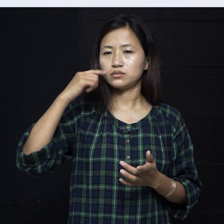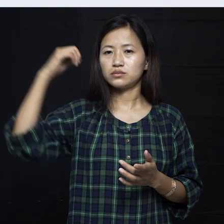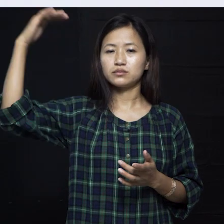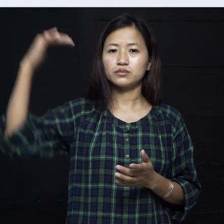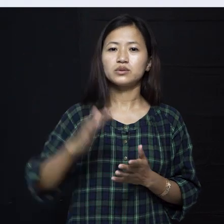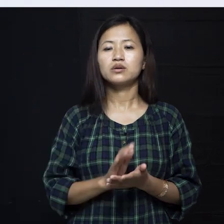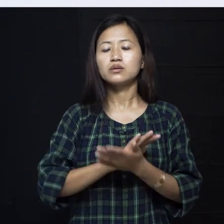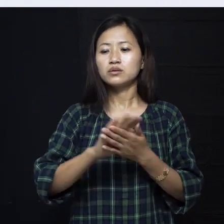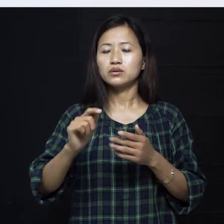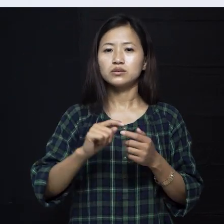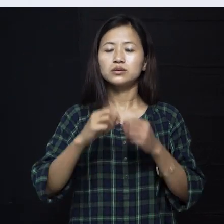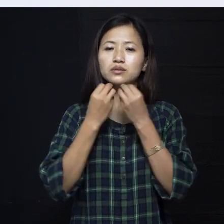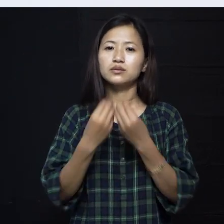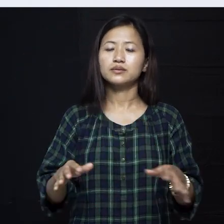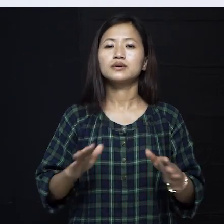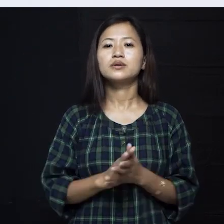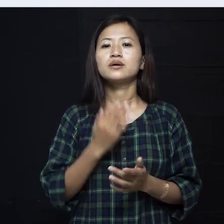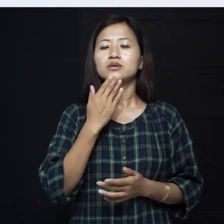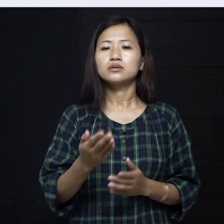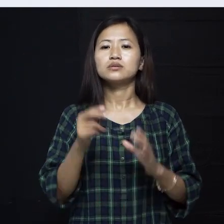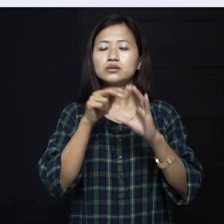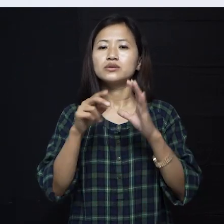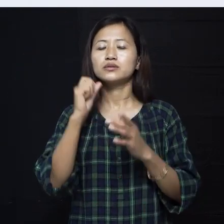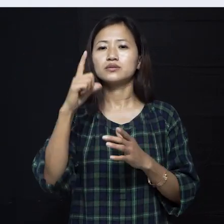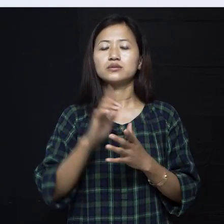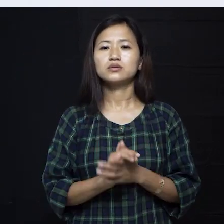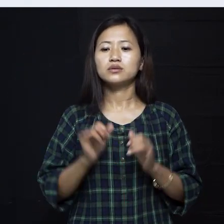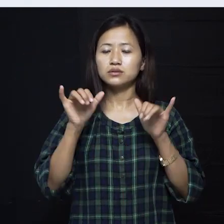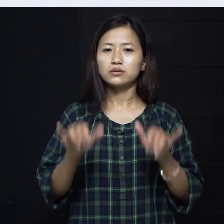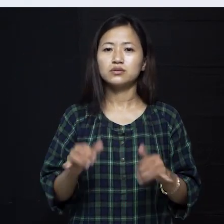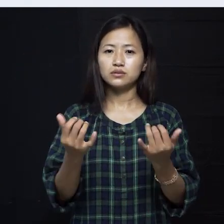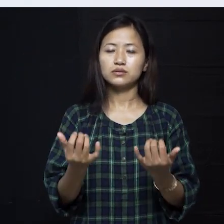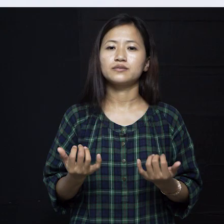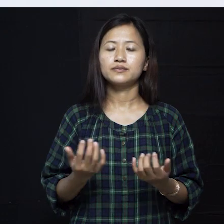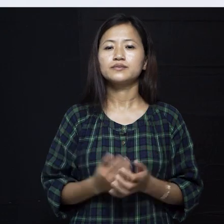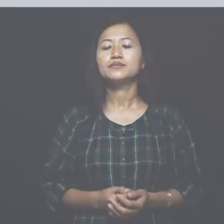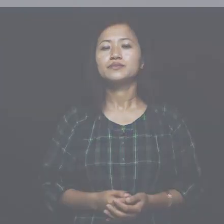So with that, we have come to the end. Thank you for tuning in, and stay safe.